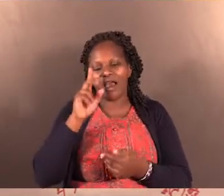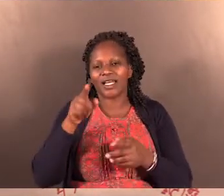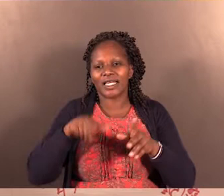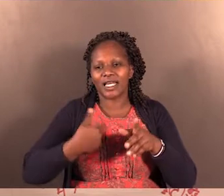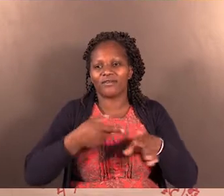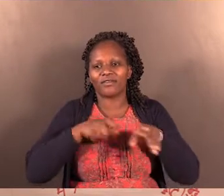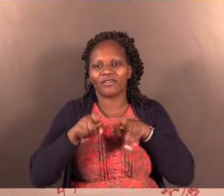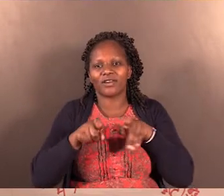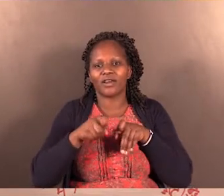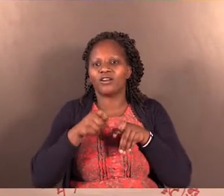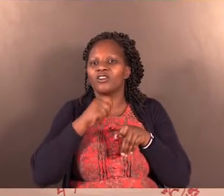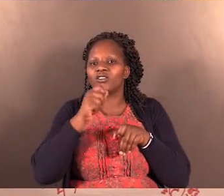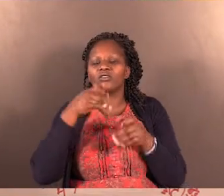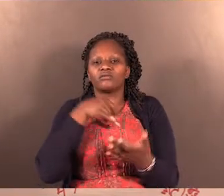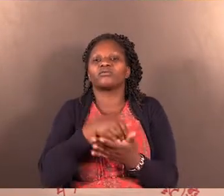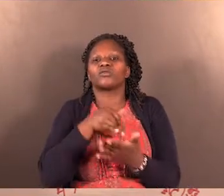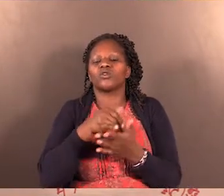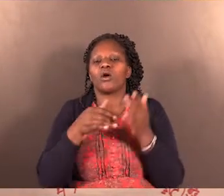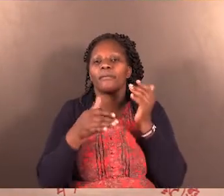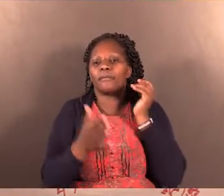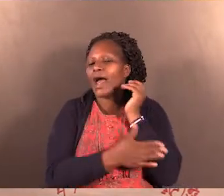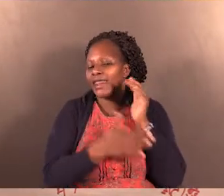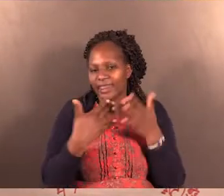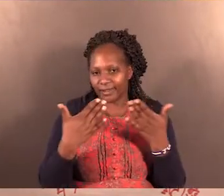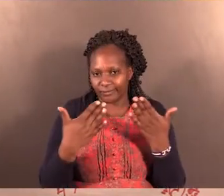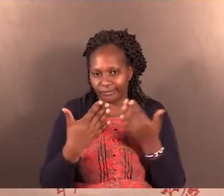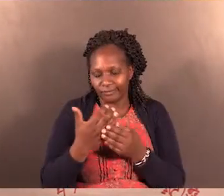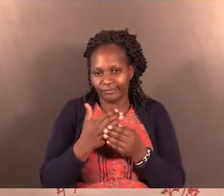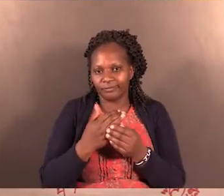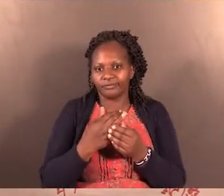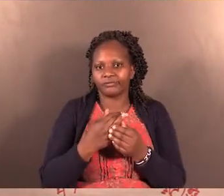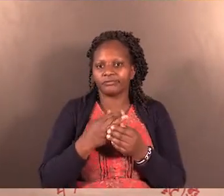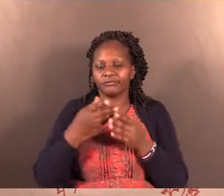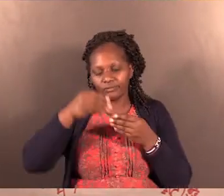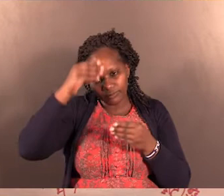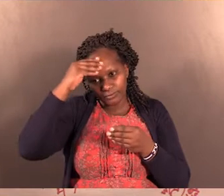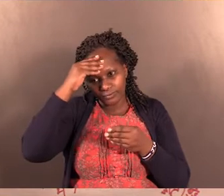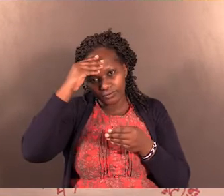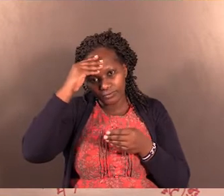have self-control. Don't indulge in those chunks. So